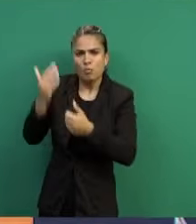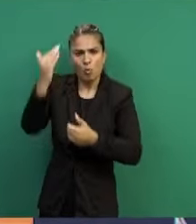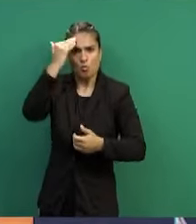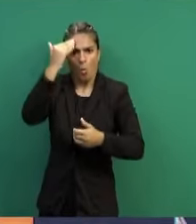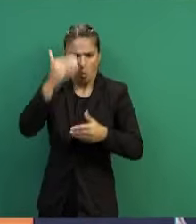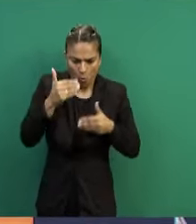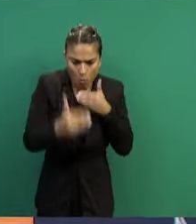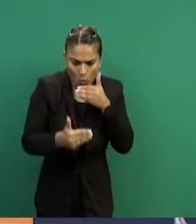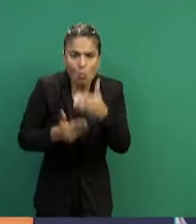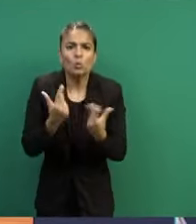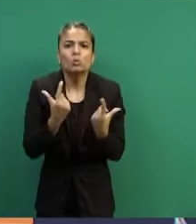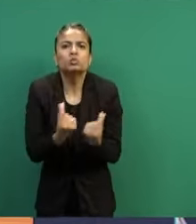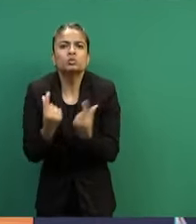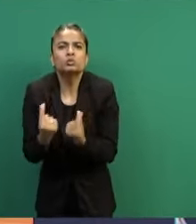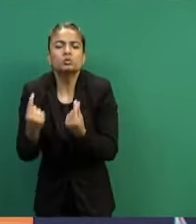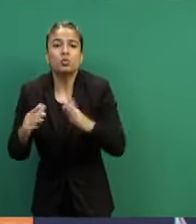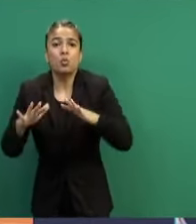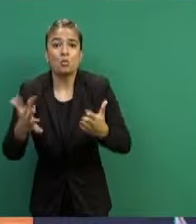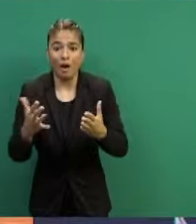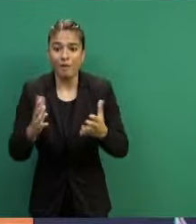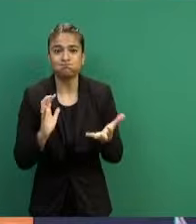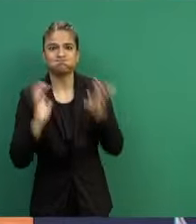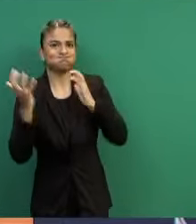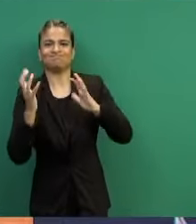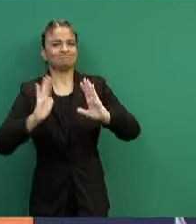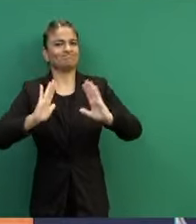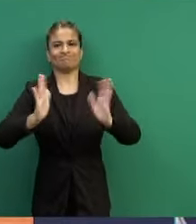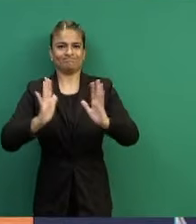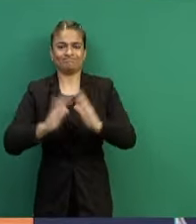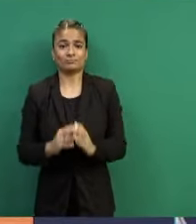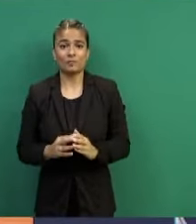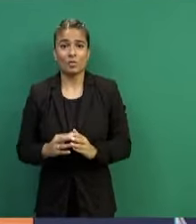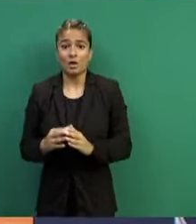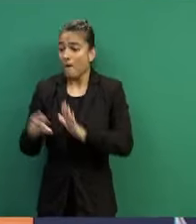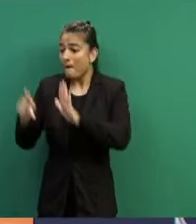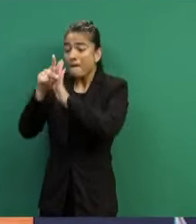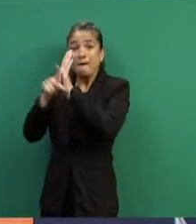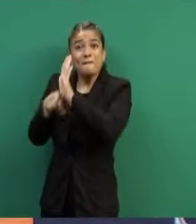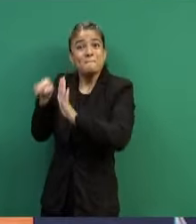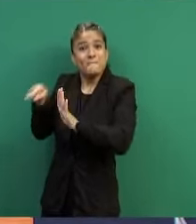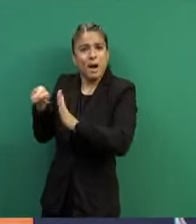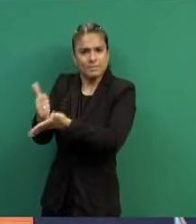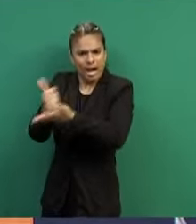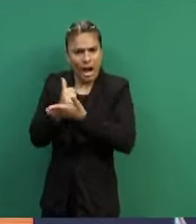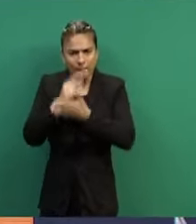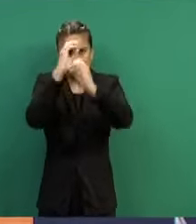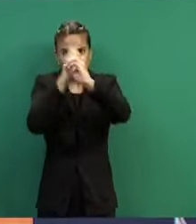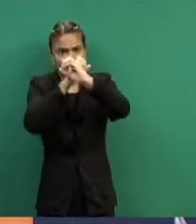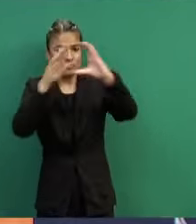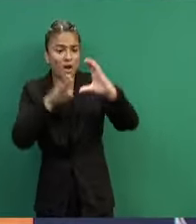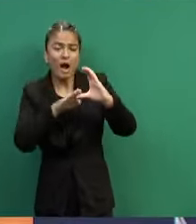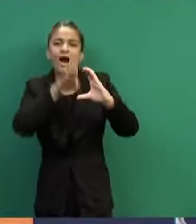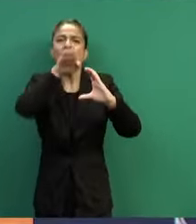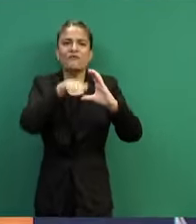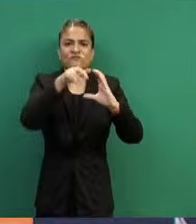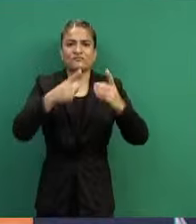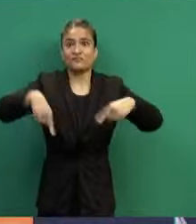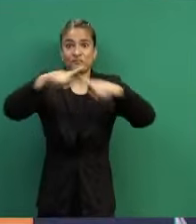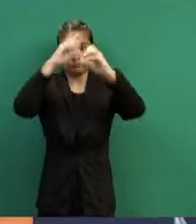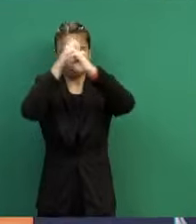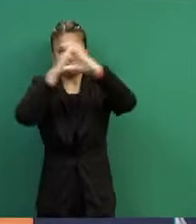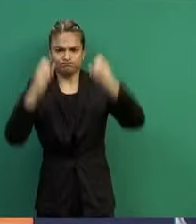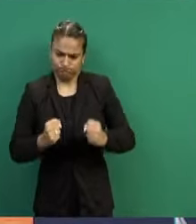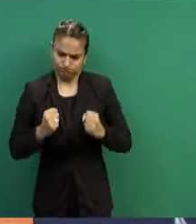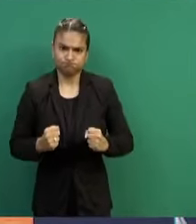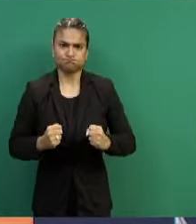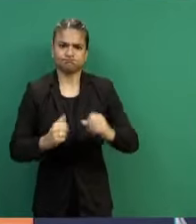anchor inflation expectations more firmly around the midpoint of the target band and to increase confidence